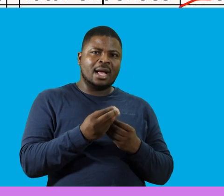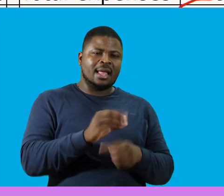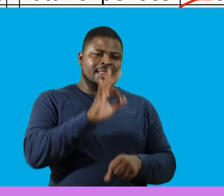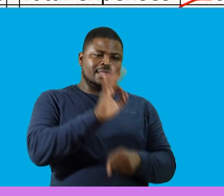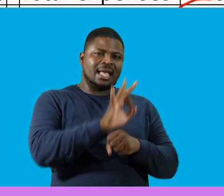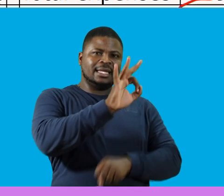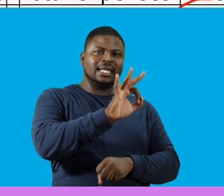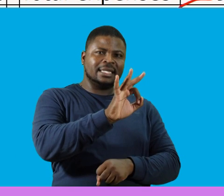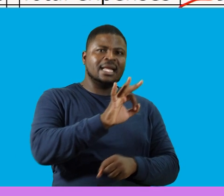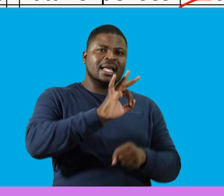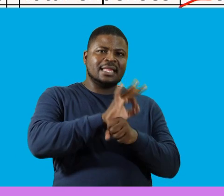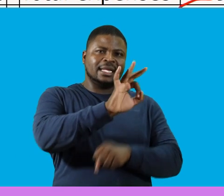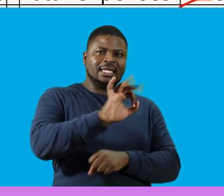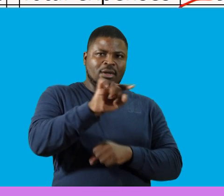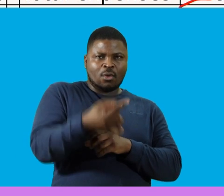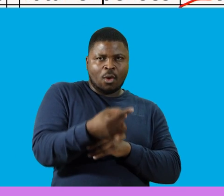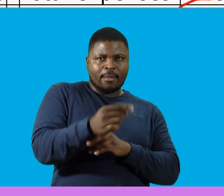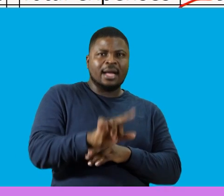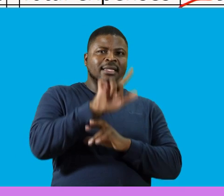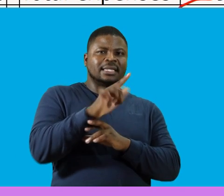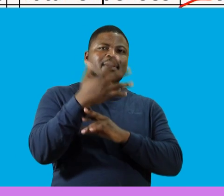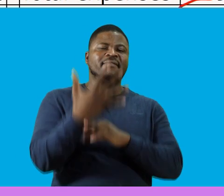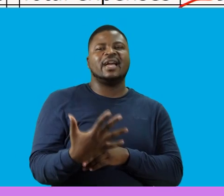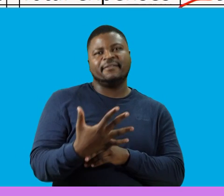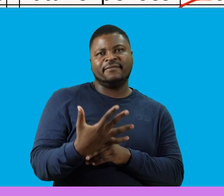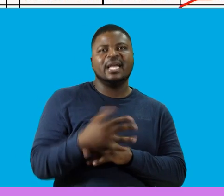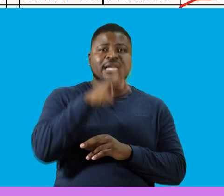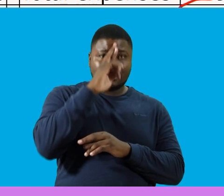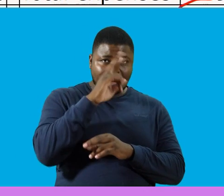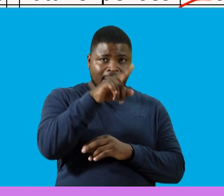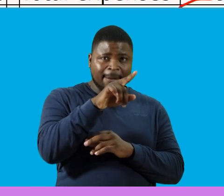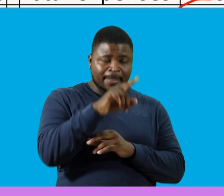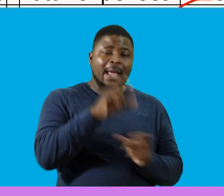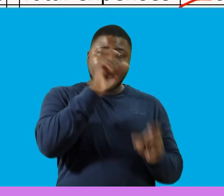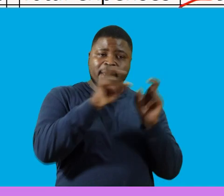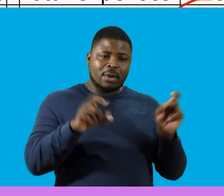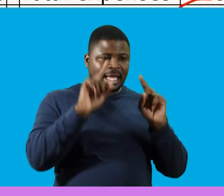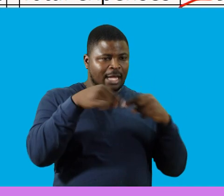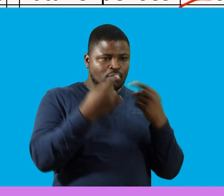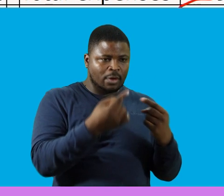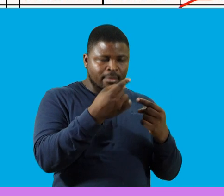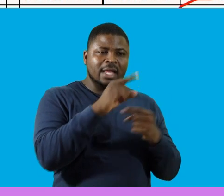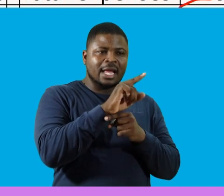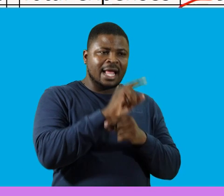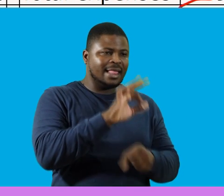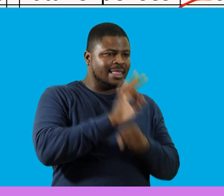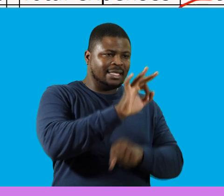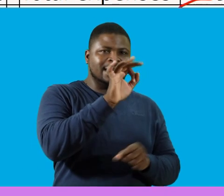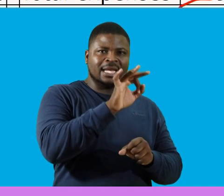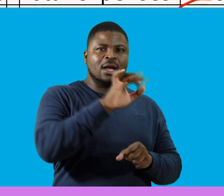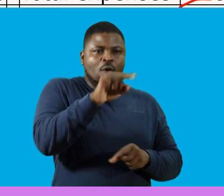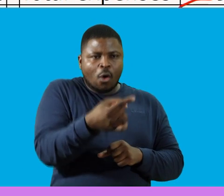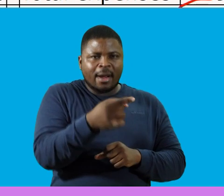13.75. Now again, there's rounding needed because it's people and people are whole numbers.